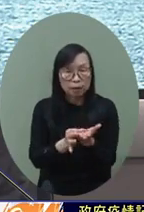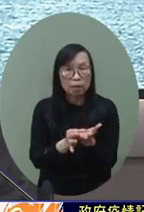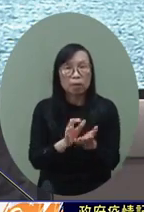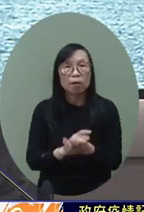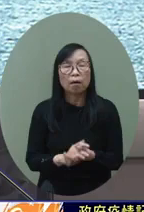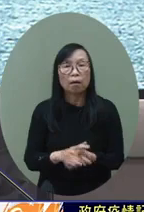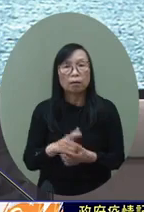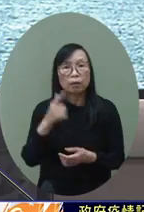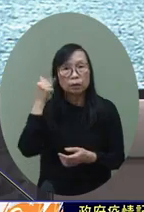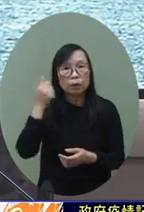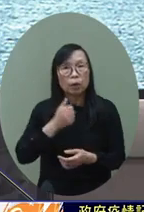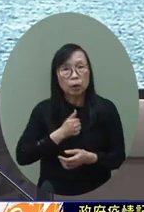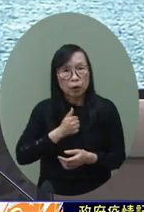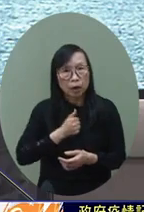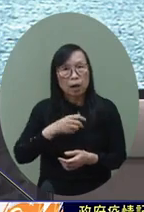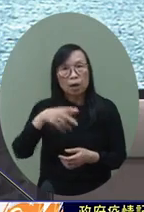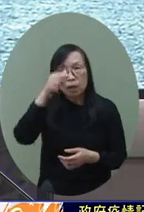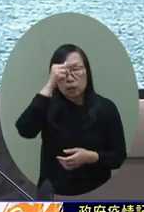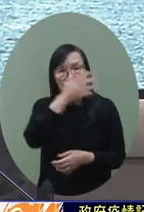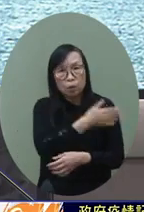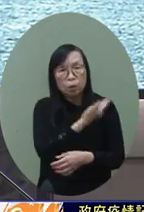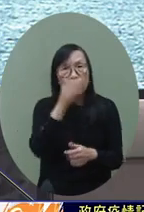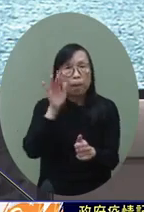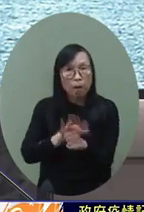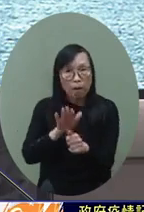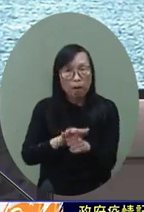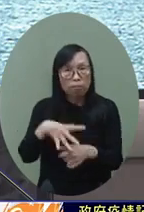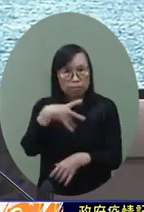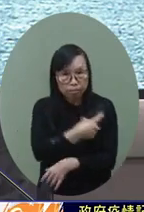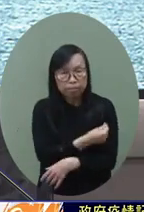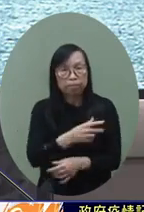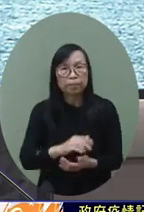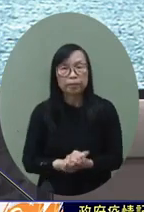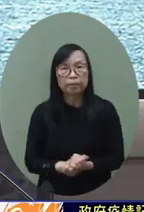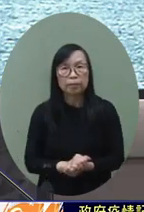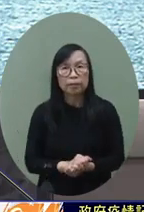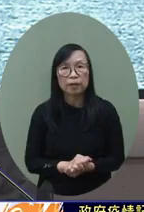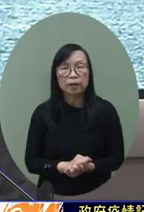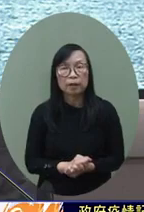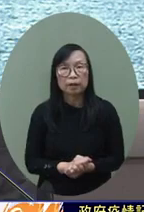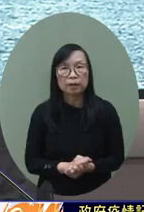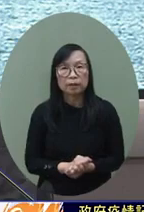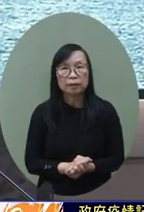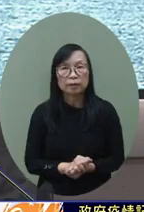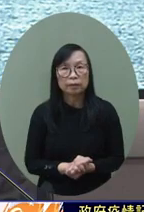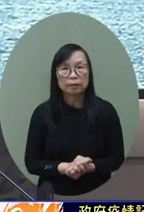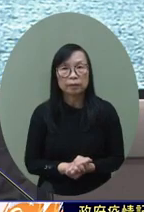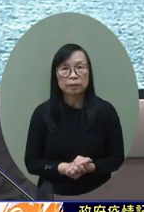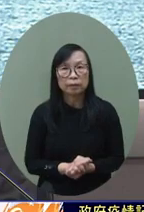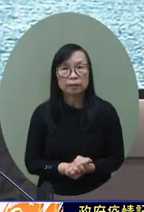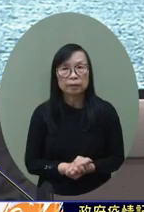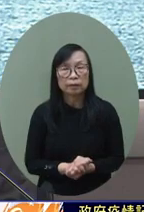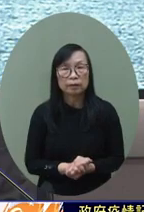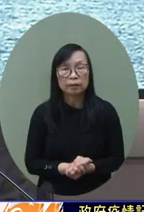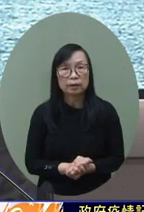do administration and have to be provided with a after a fully informed